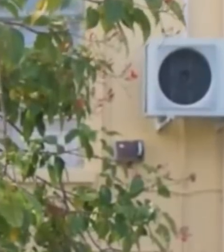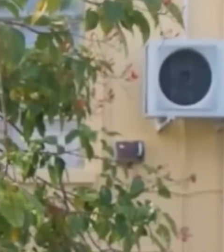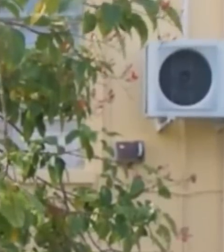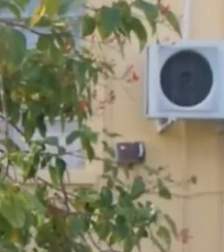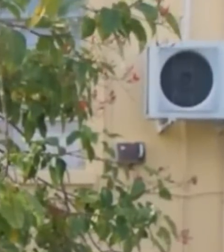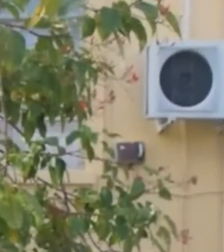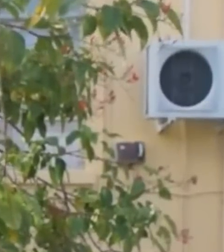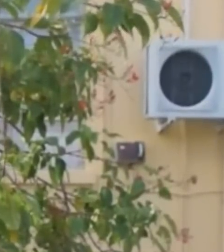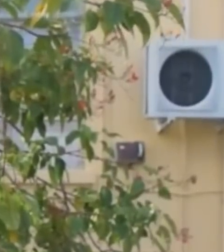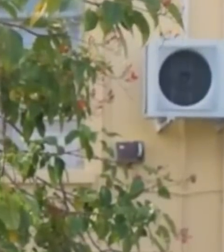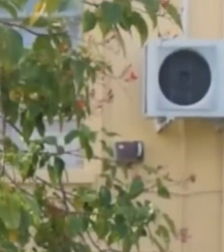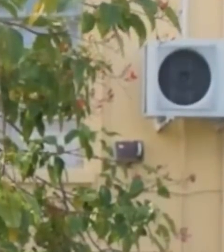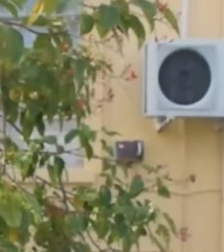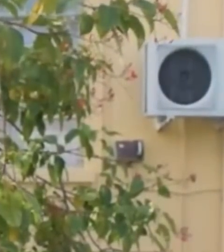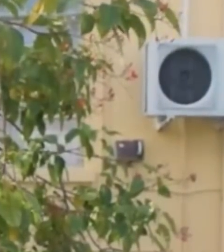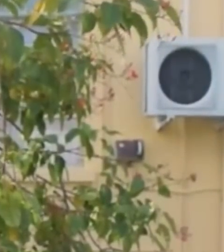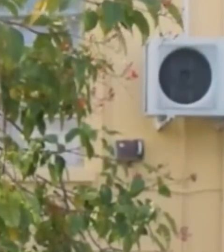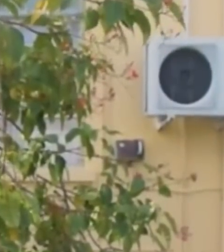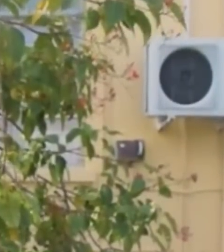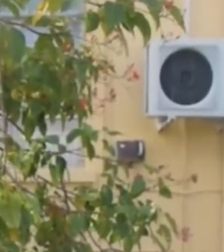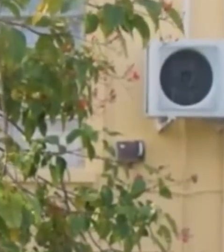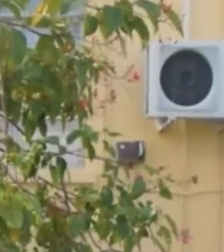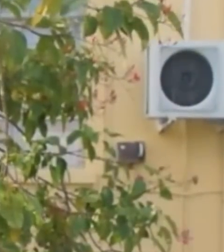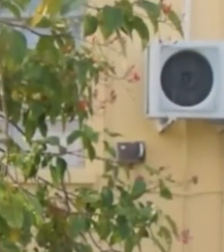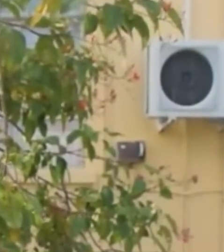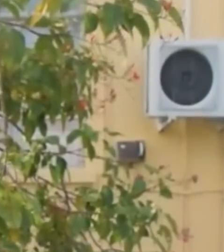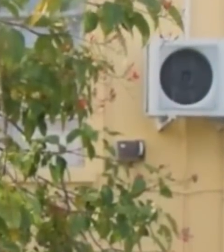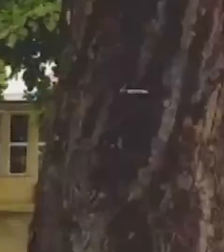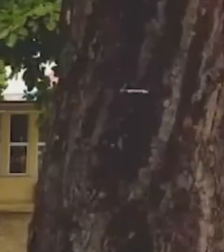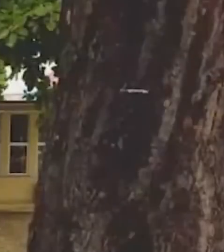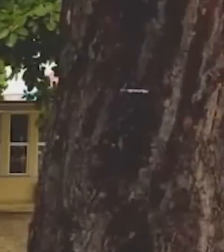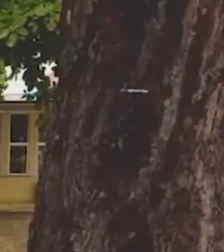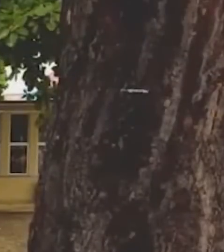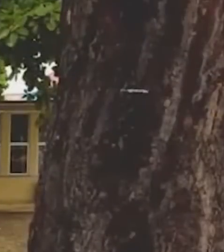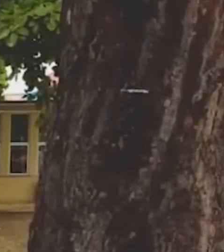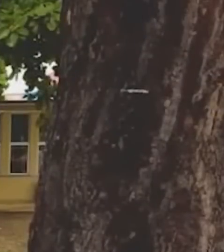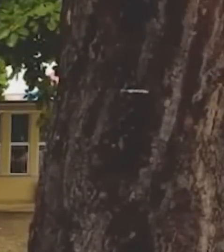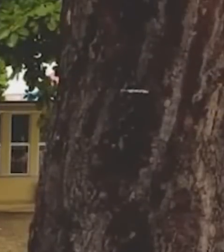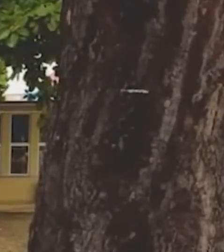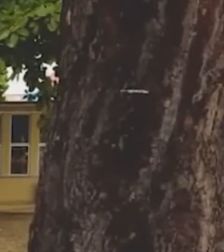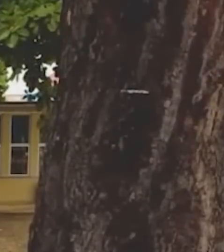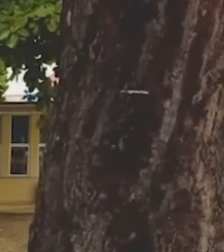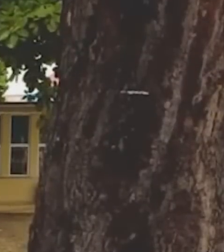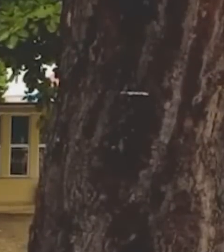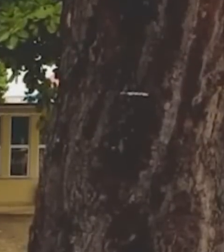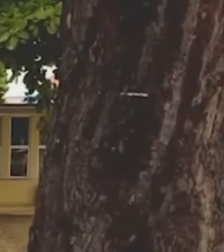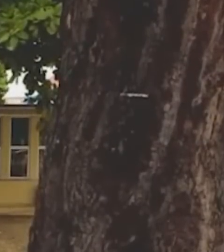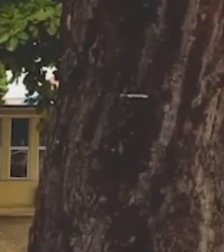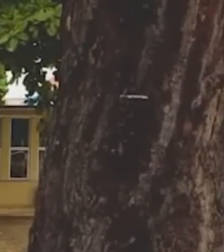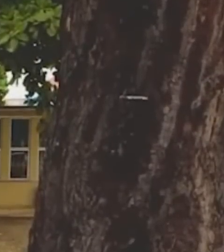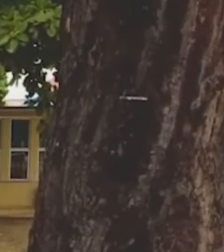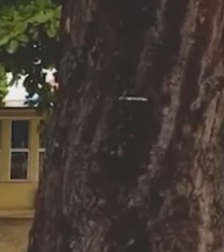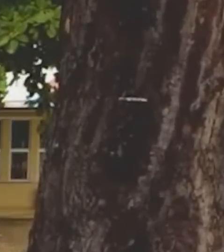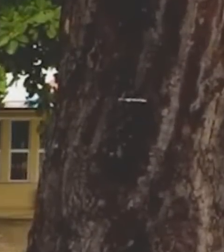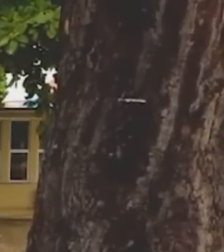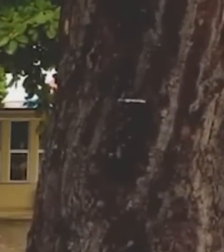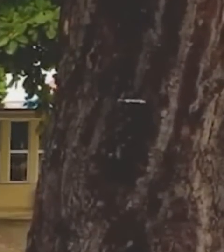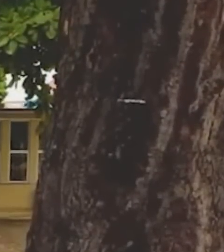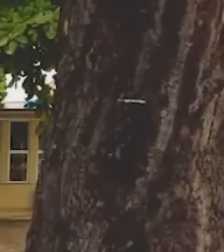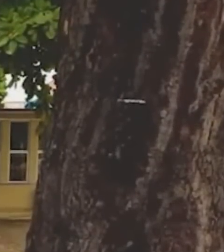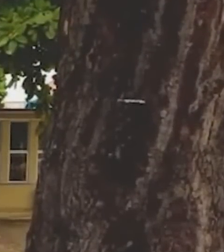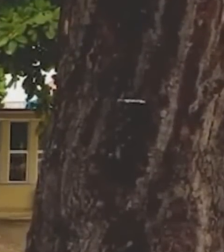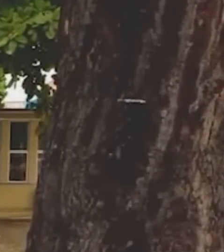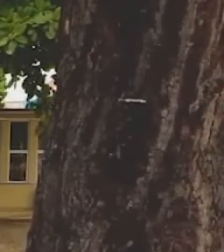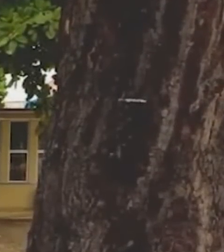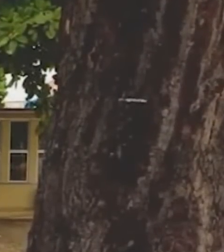you know, for instance, those stuff, they kind of running low. There has been roughly the same amount of regular patients, and when